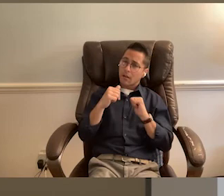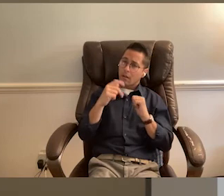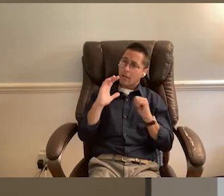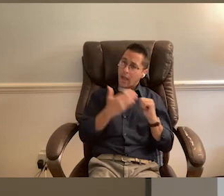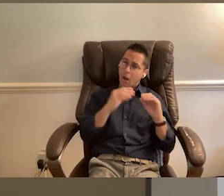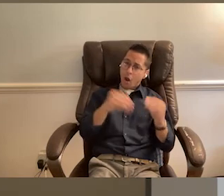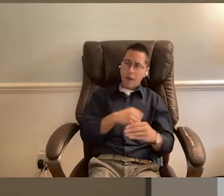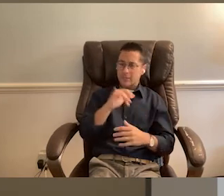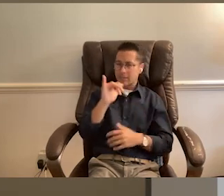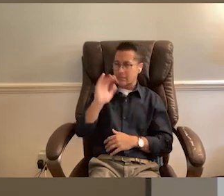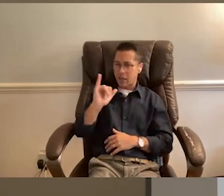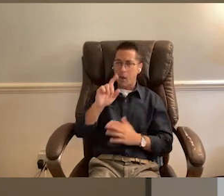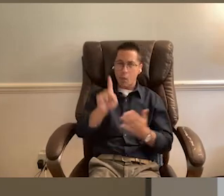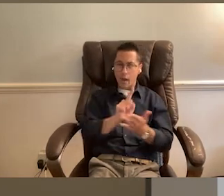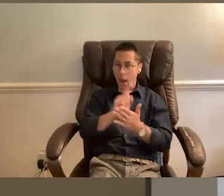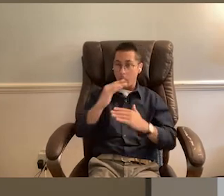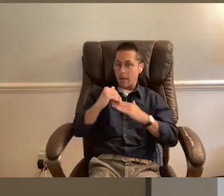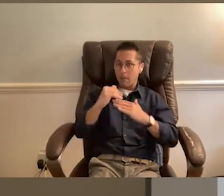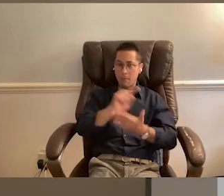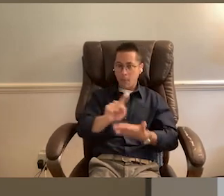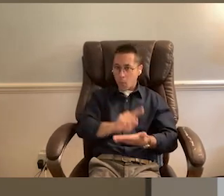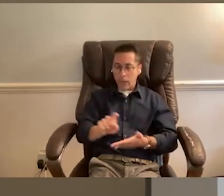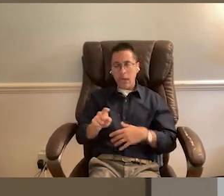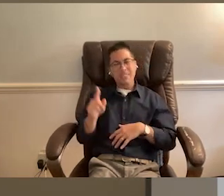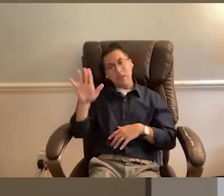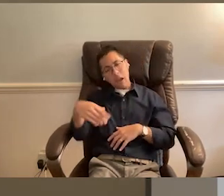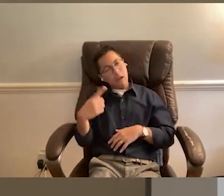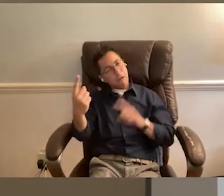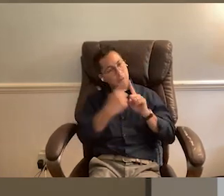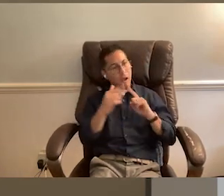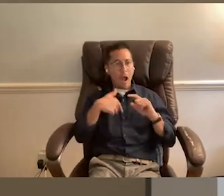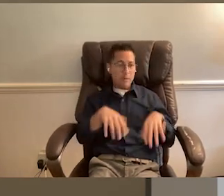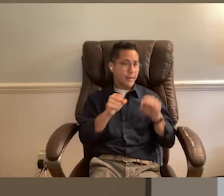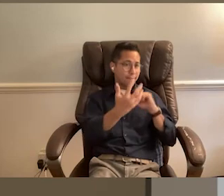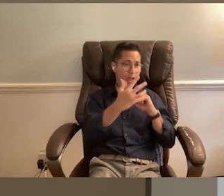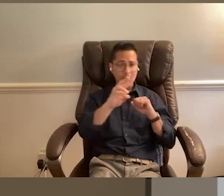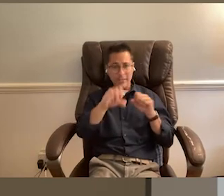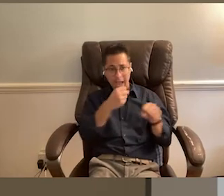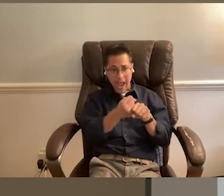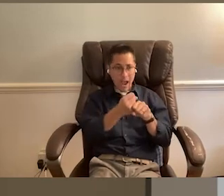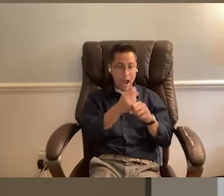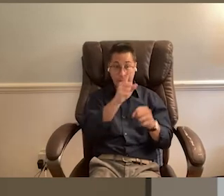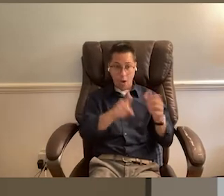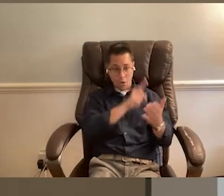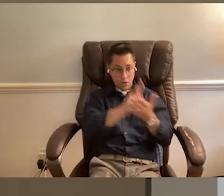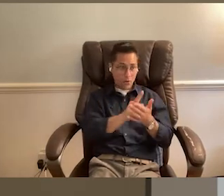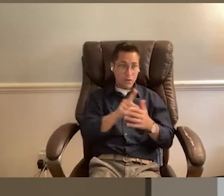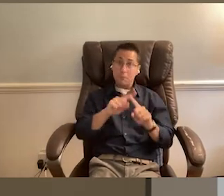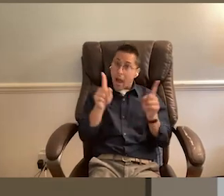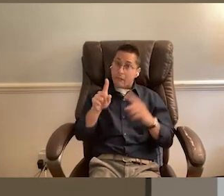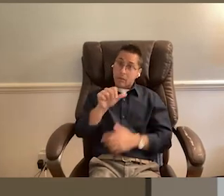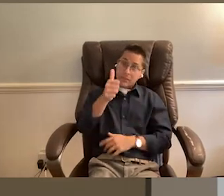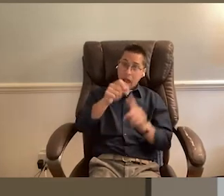specifically other college students. So we have AmeriCorps that work with our office and mentor our students. So that's one big